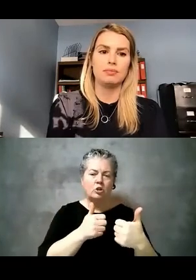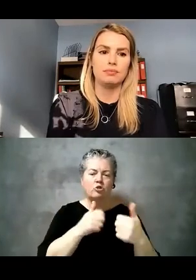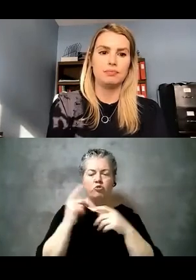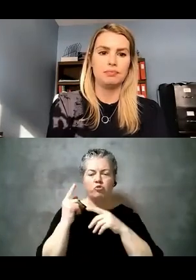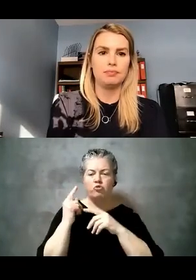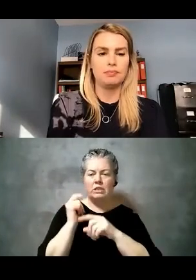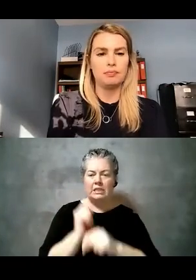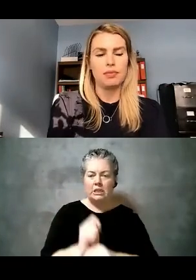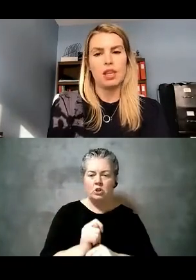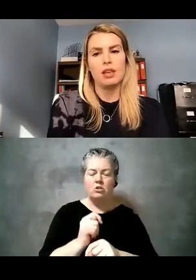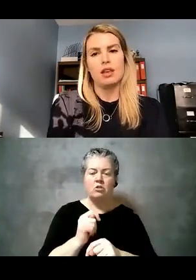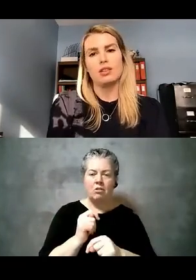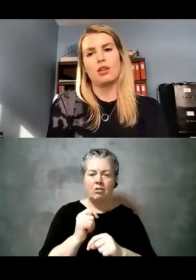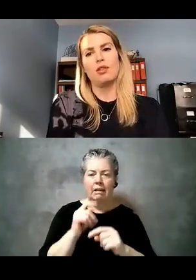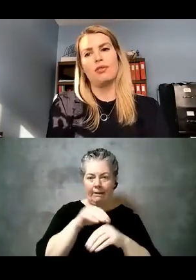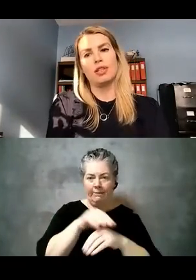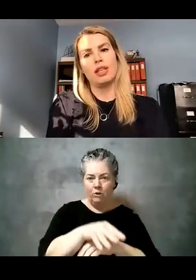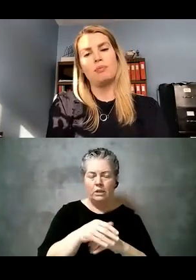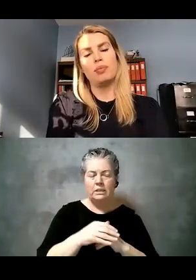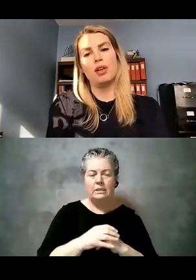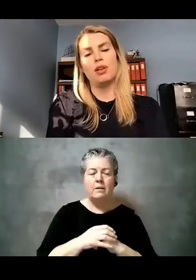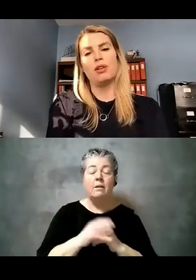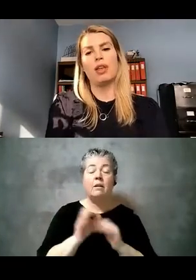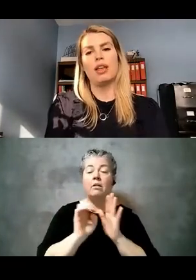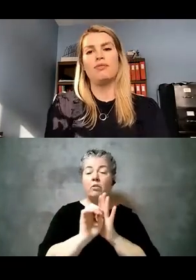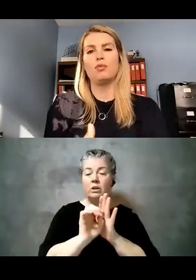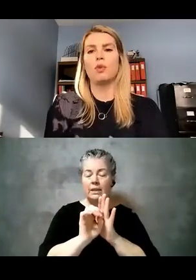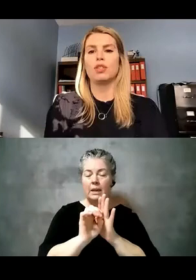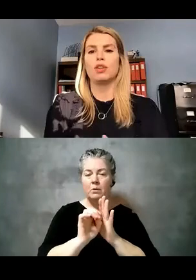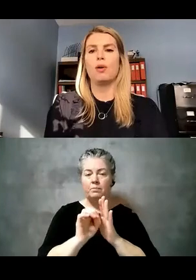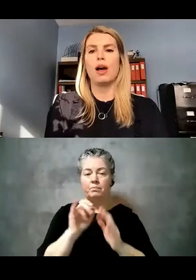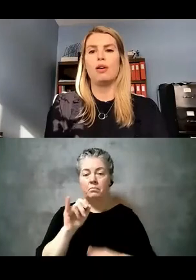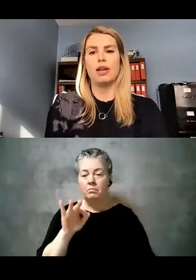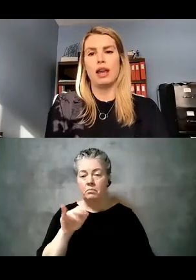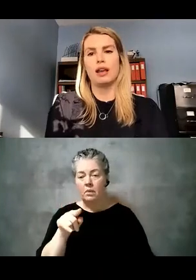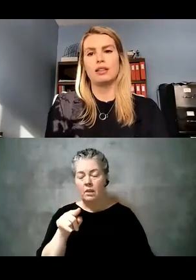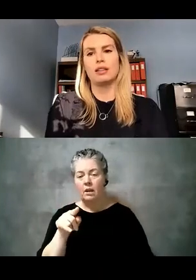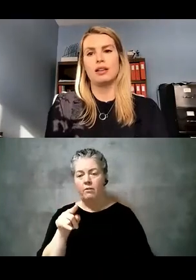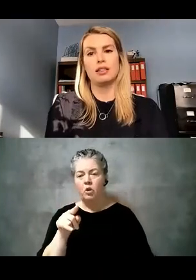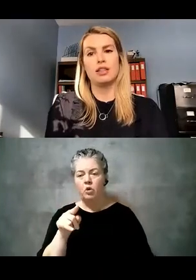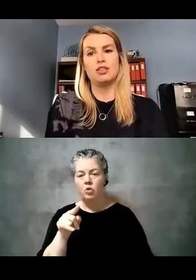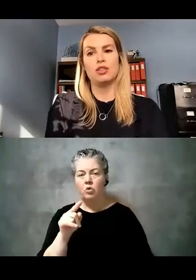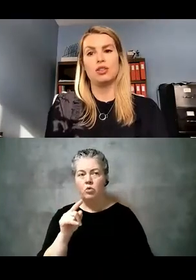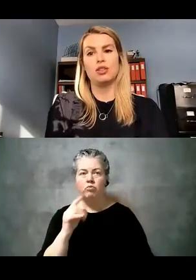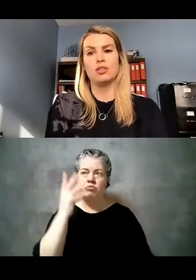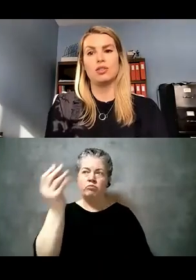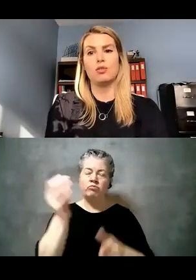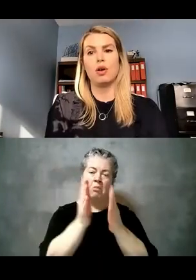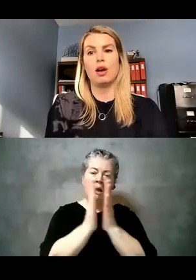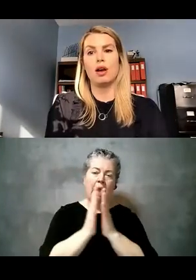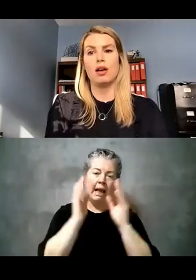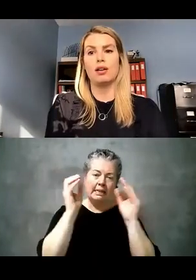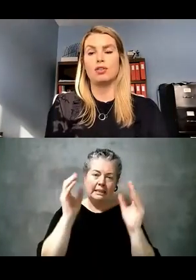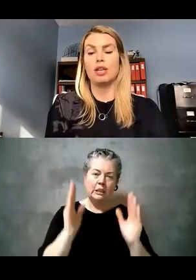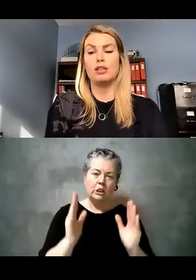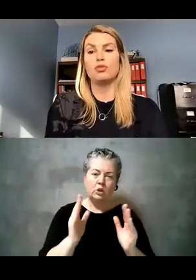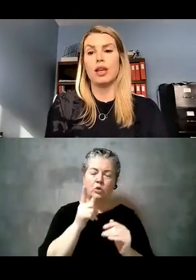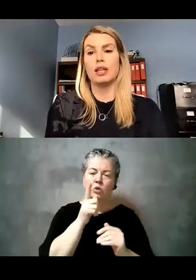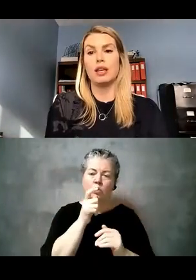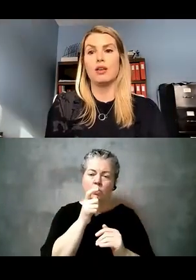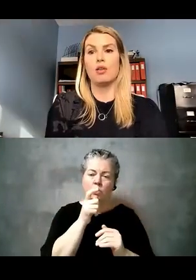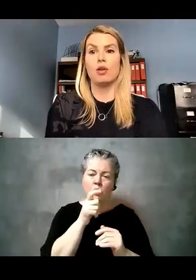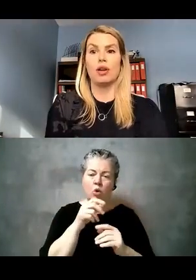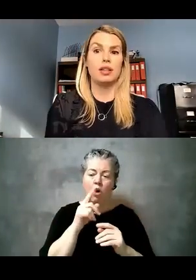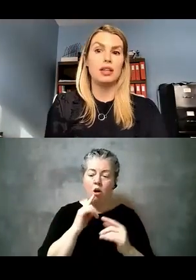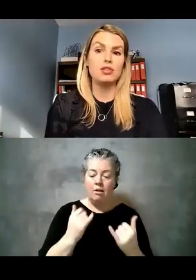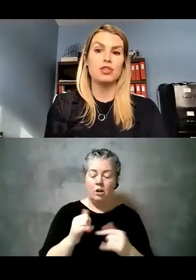influence. So for example, if you were to go out and ask teachers who are in